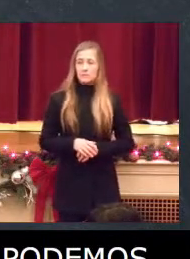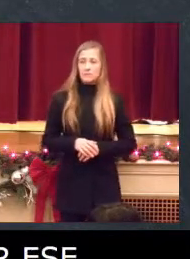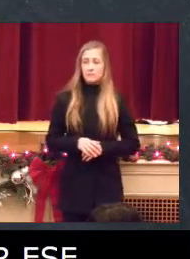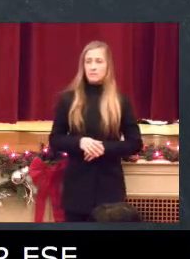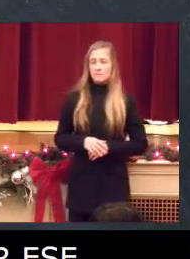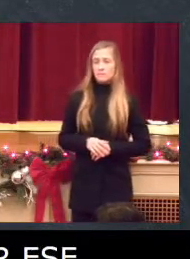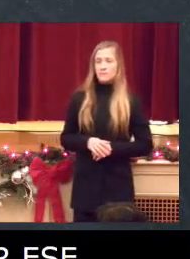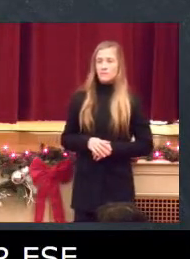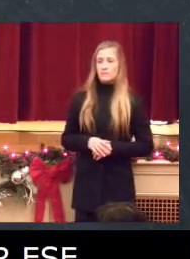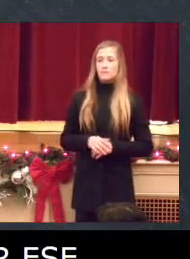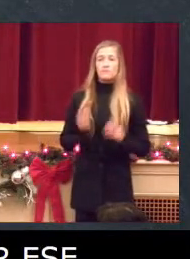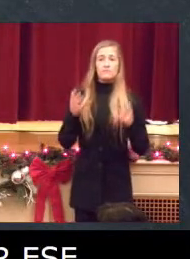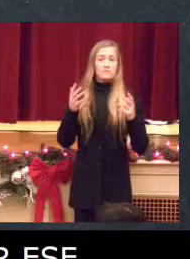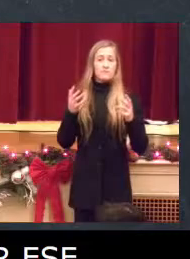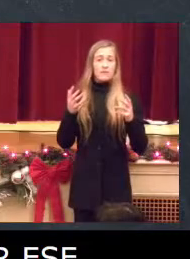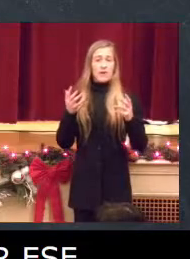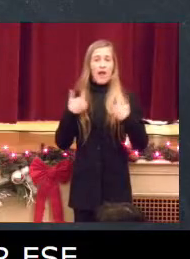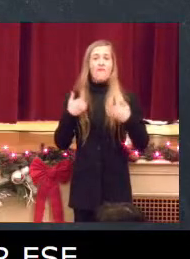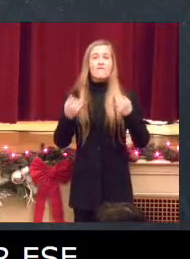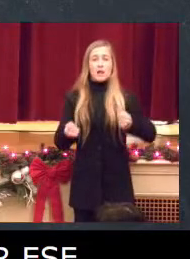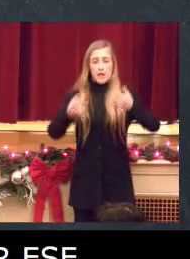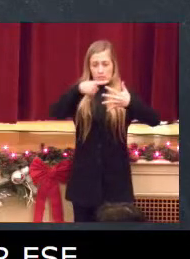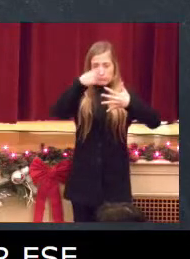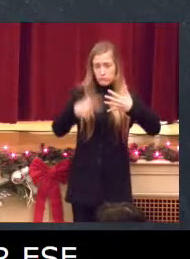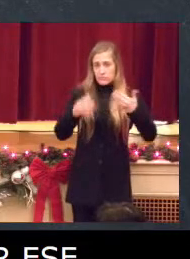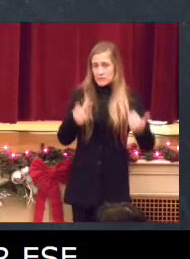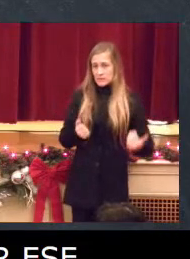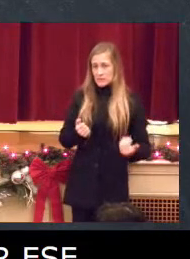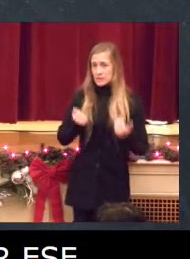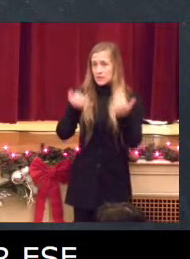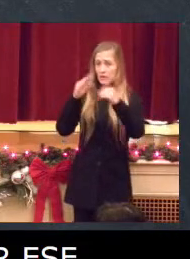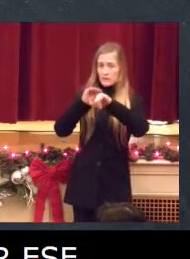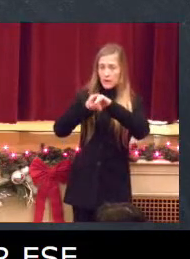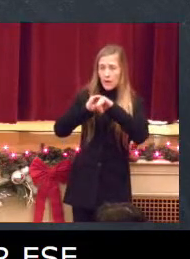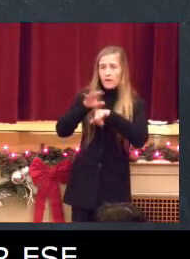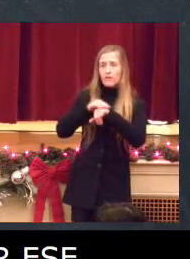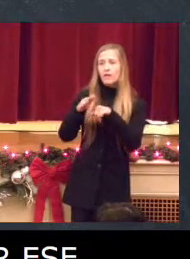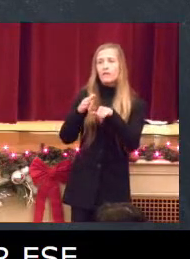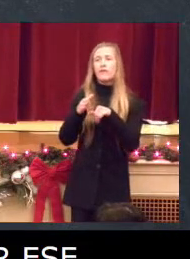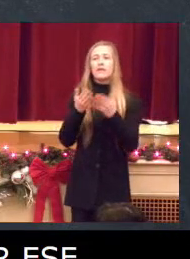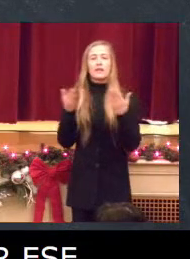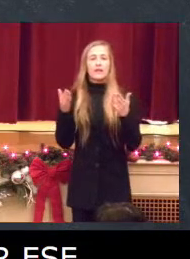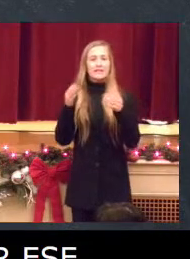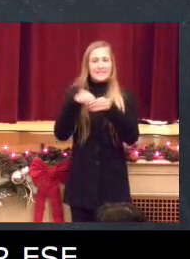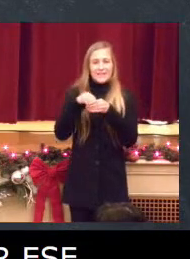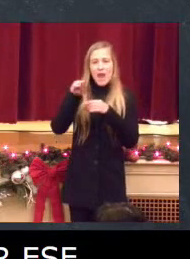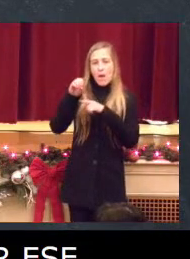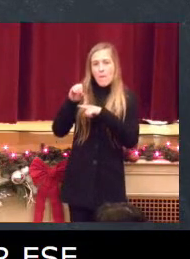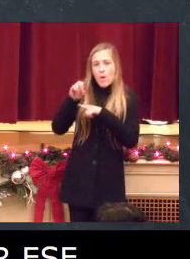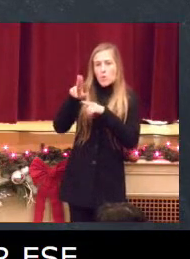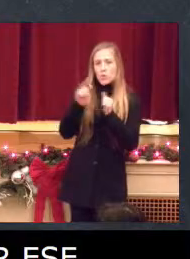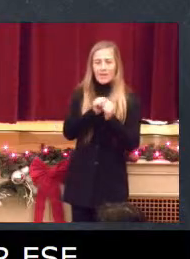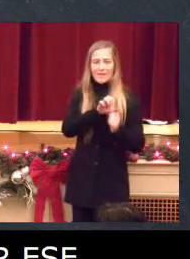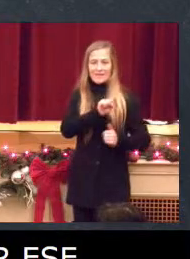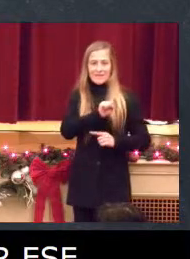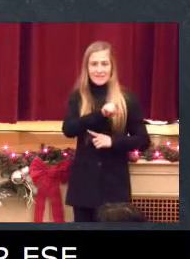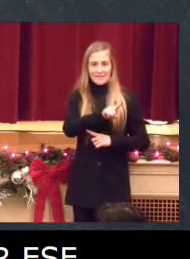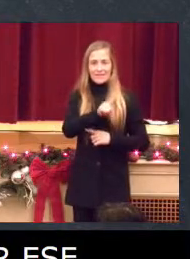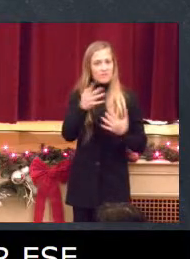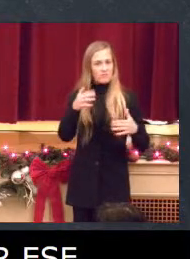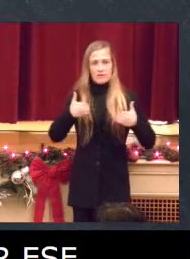So we've had a lot of suggestions. There are actually things in the current MOU we have the Christina School District. I'll let